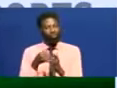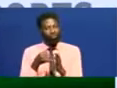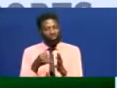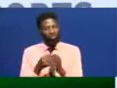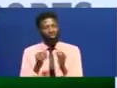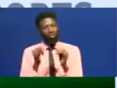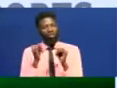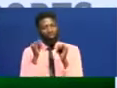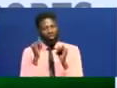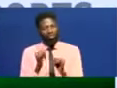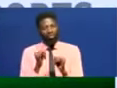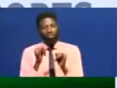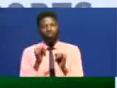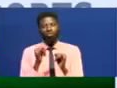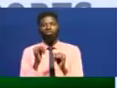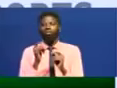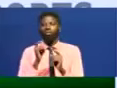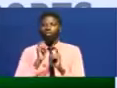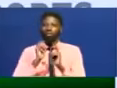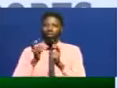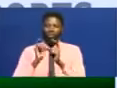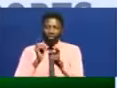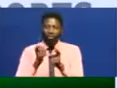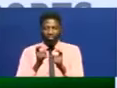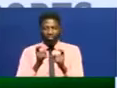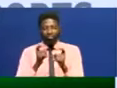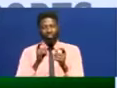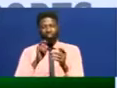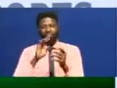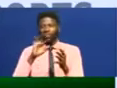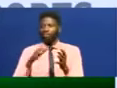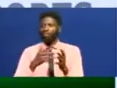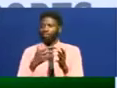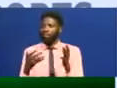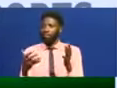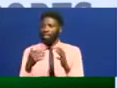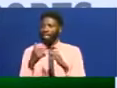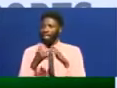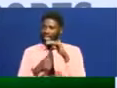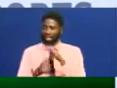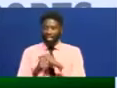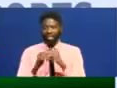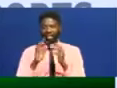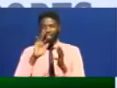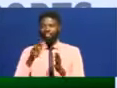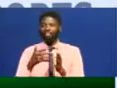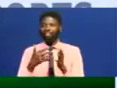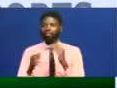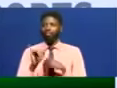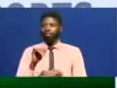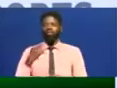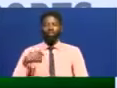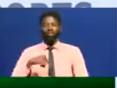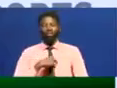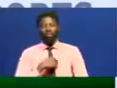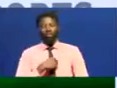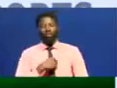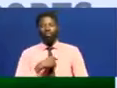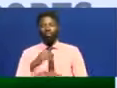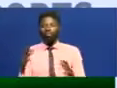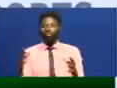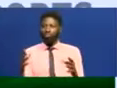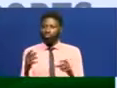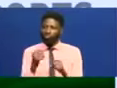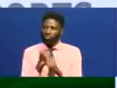new rewards scheme. And it is under this scheme that we have harmonized the rate of rewarding